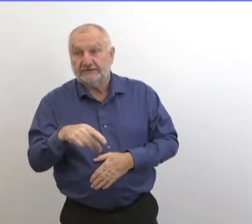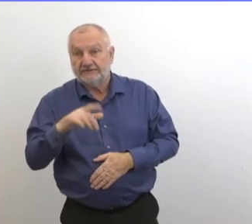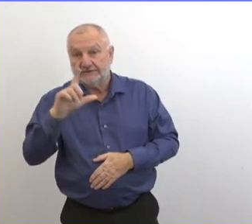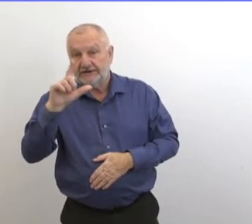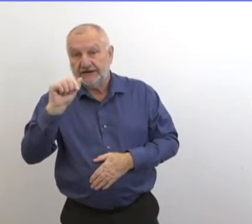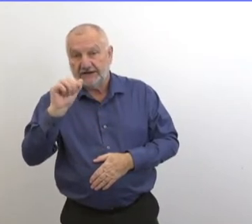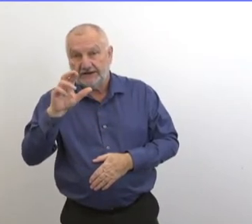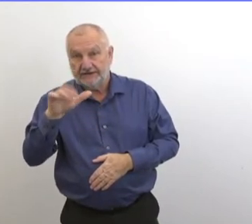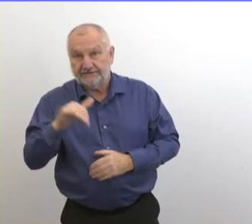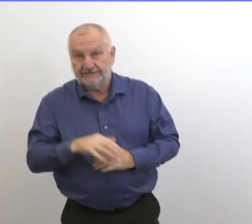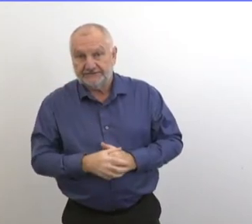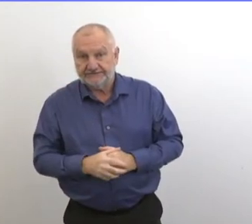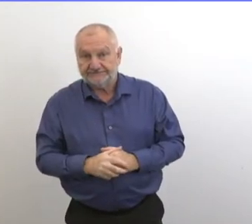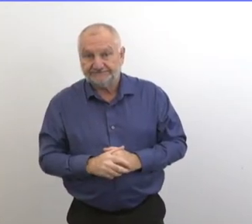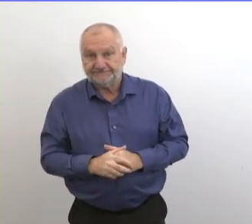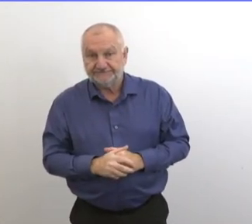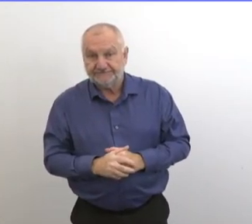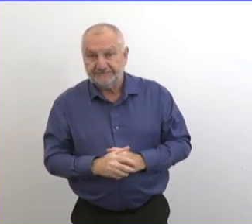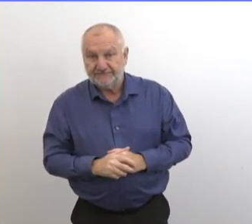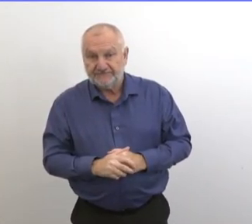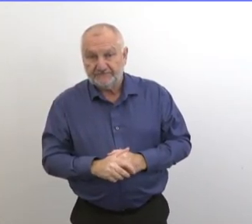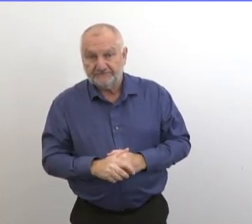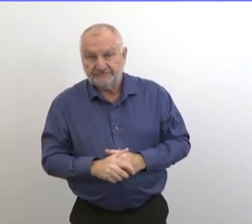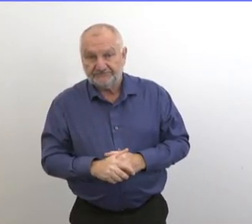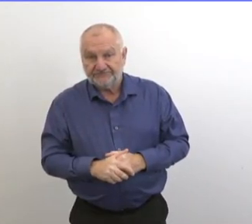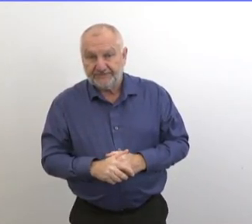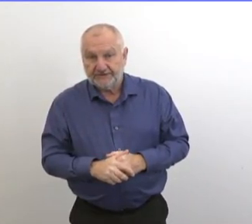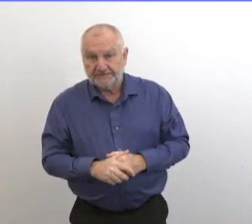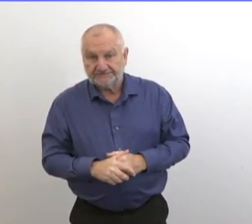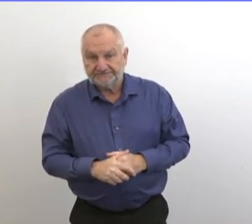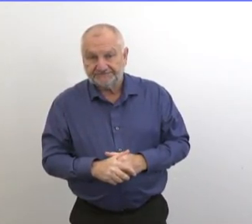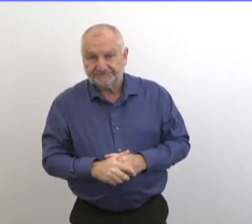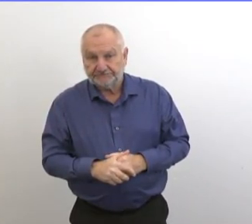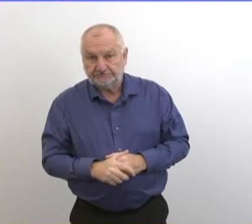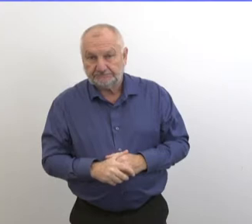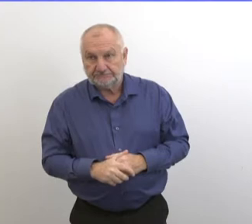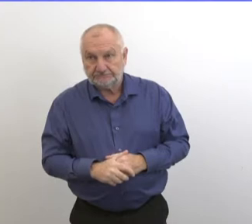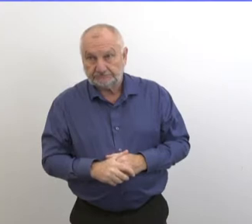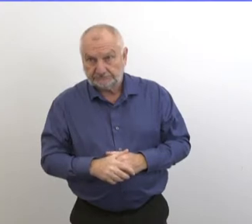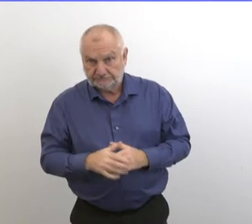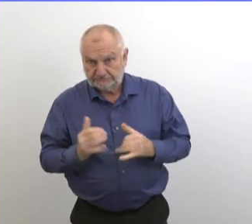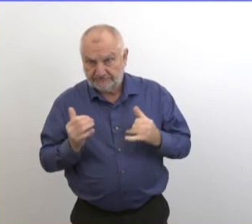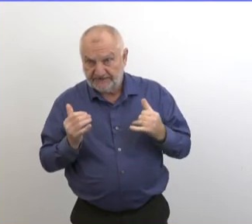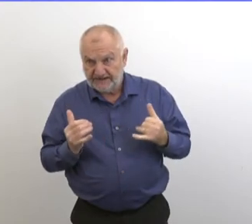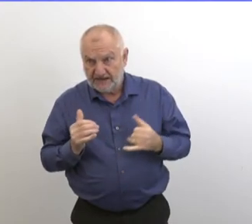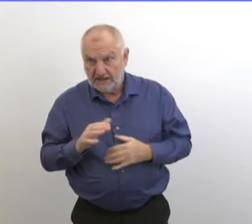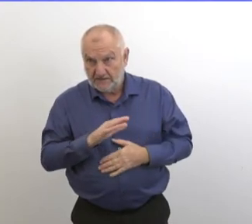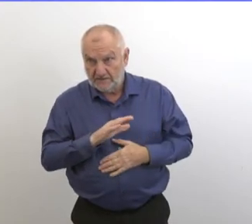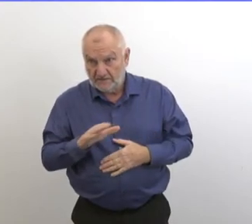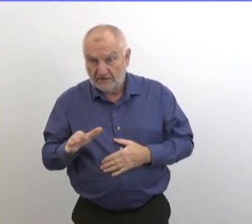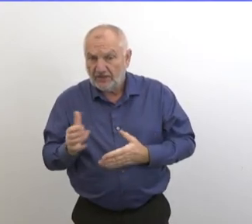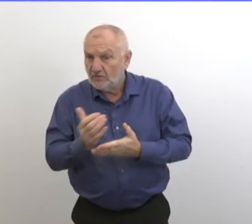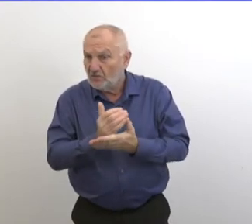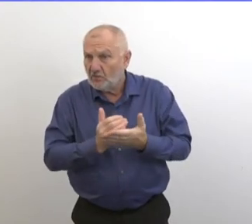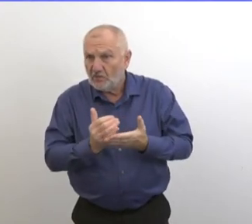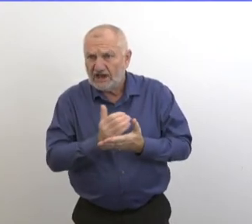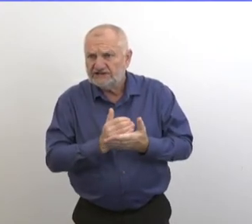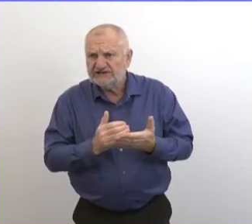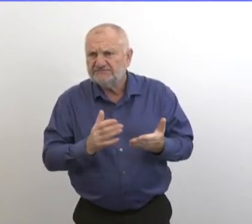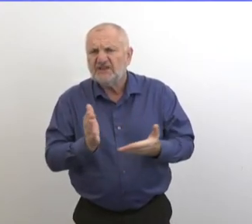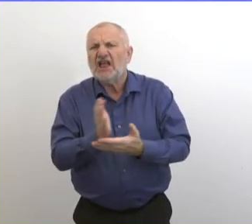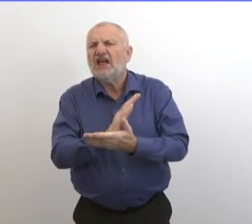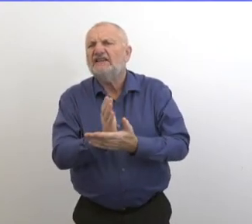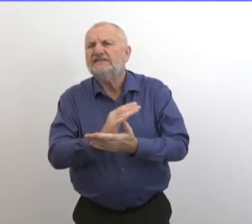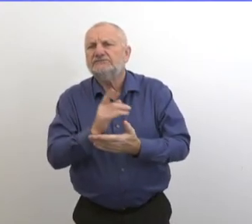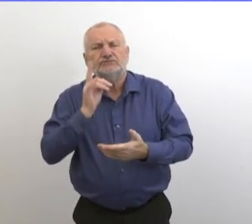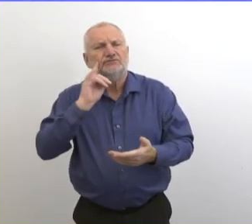What's your understanding of some of the wages being paid in this sector? What would be an average wage? Who are you targeting here, and